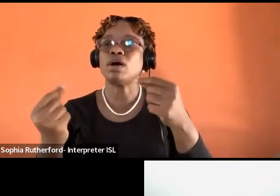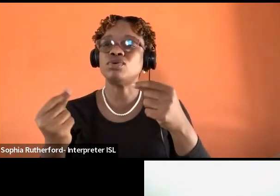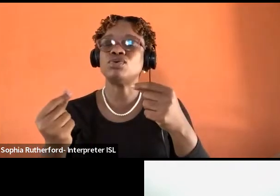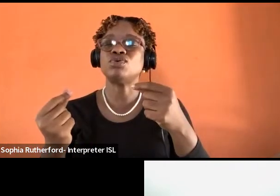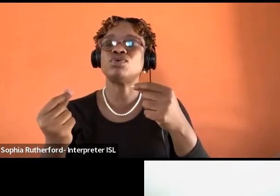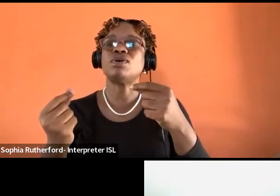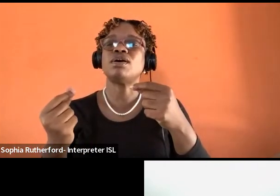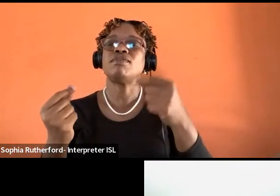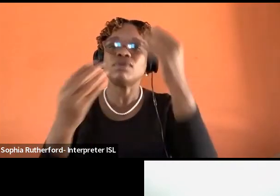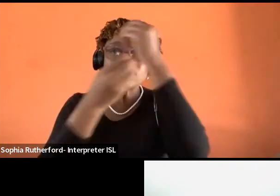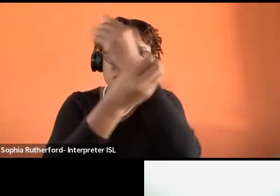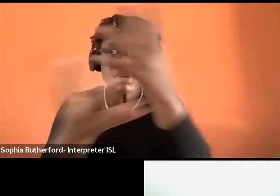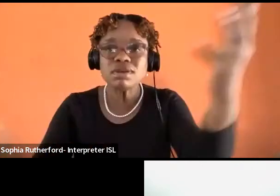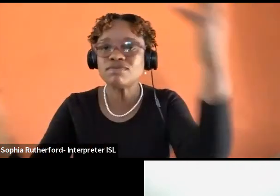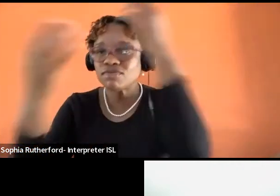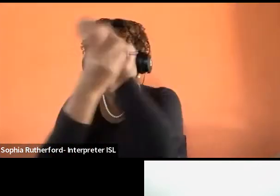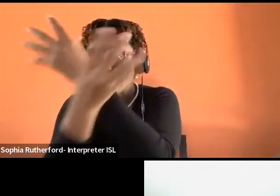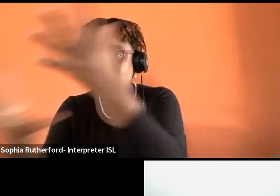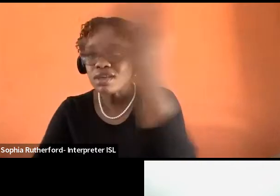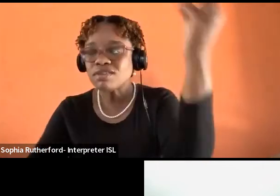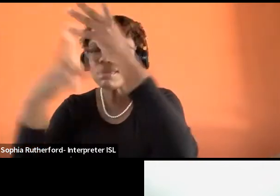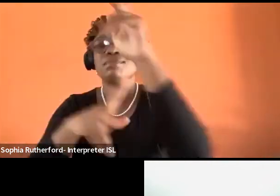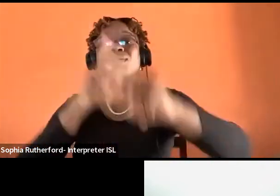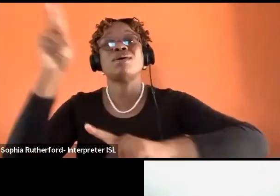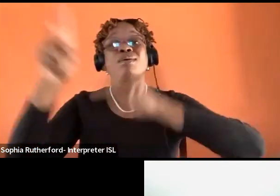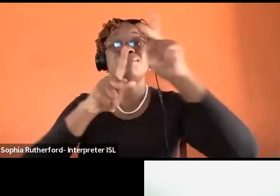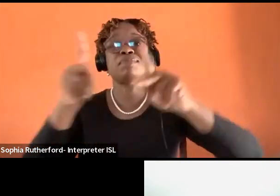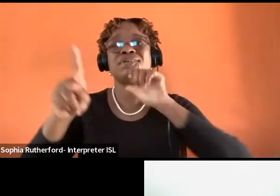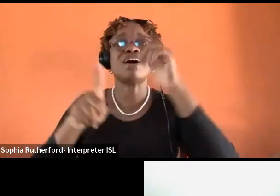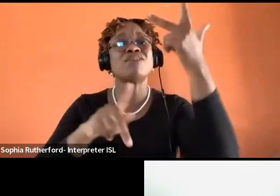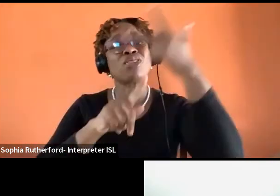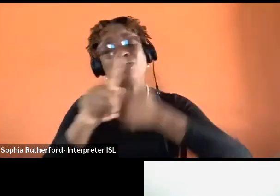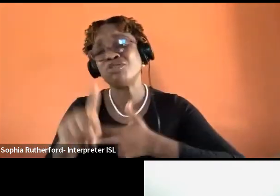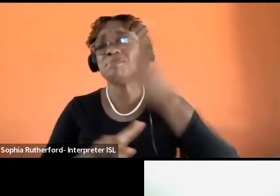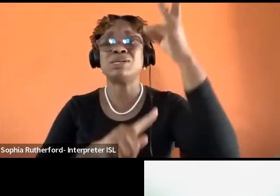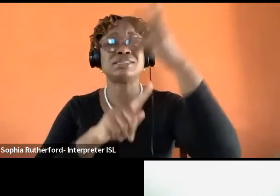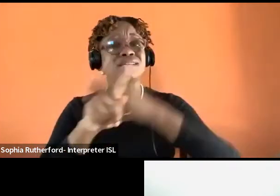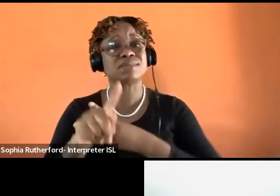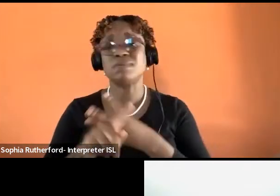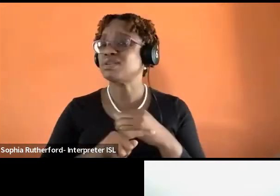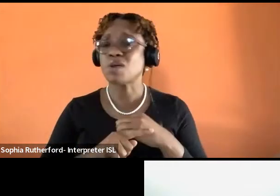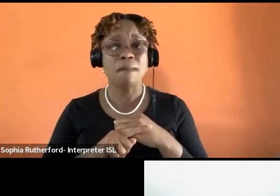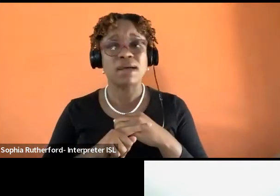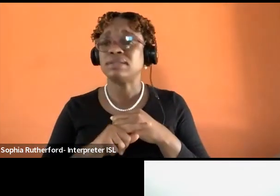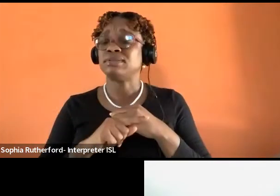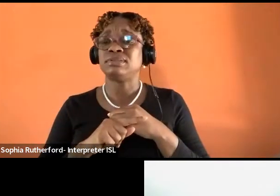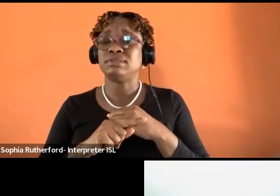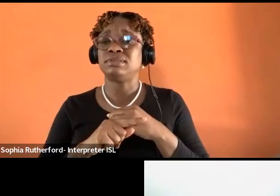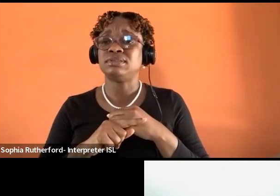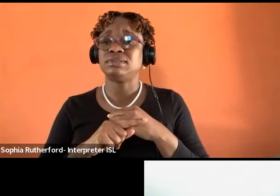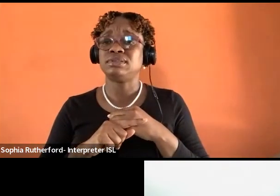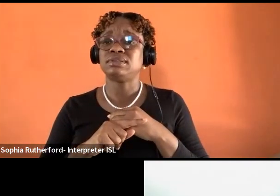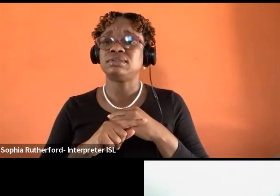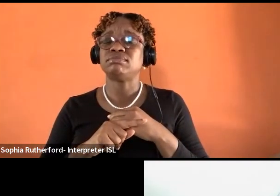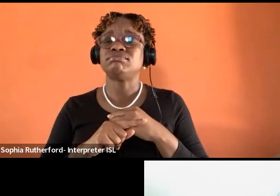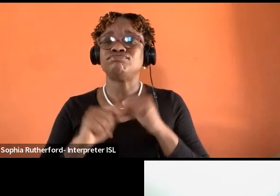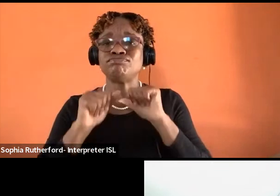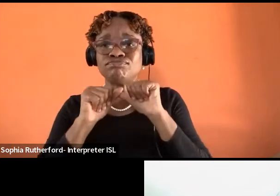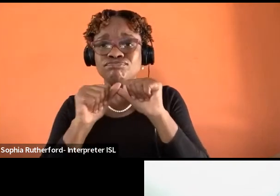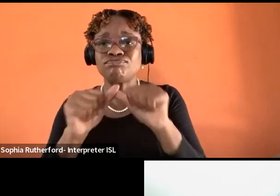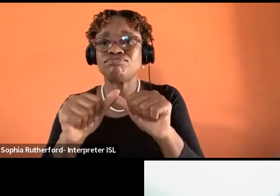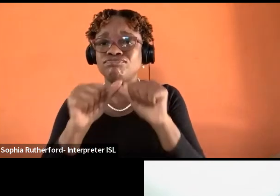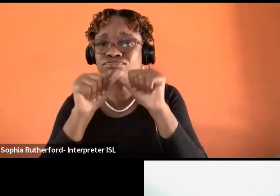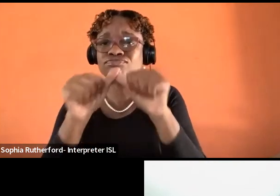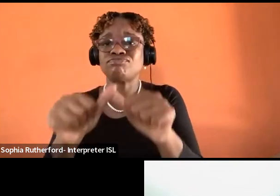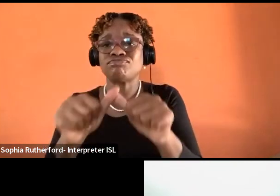education campaign, not a 3-month thing, not a 6-month thing, but something that is sustained. In Jamaica